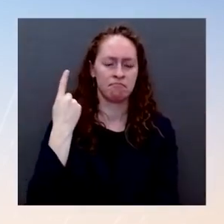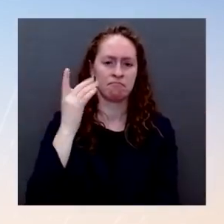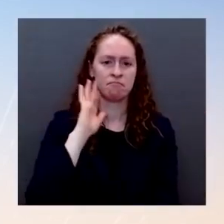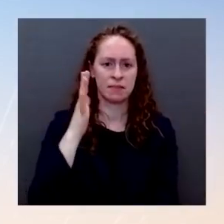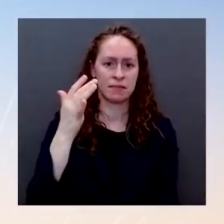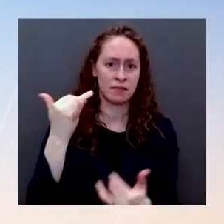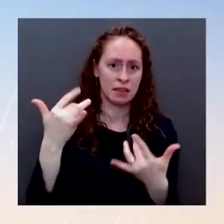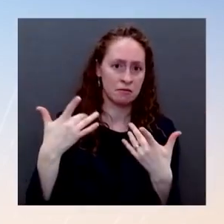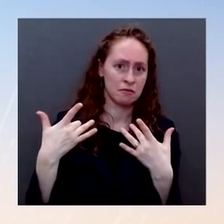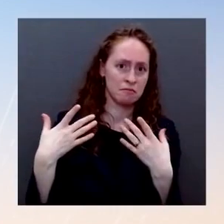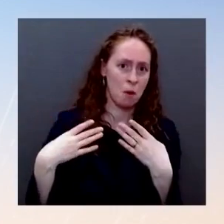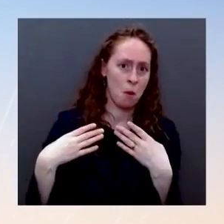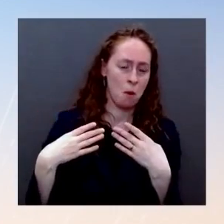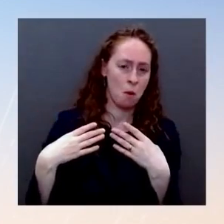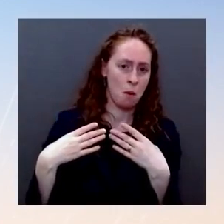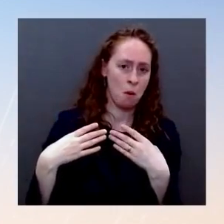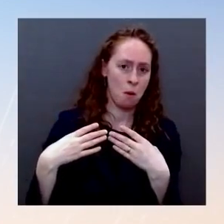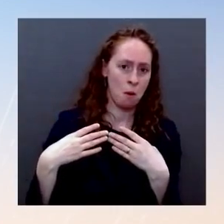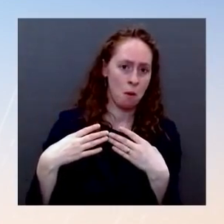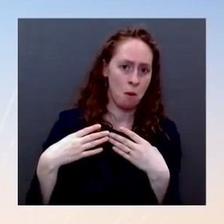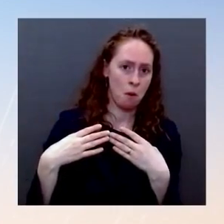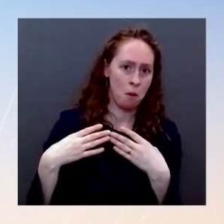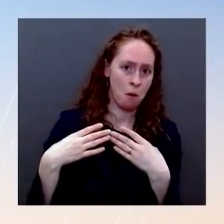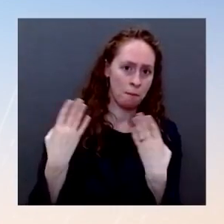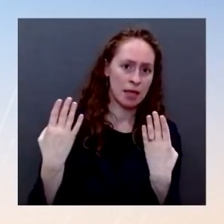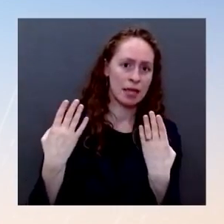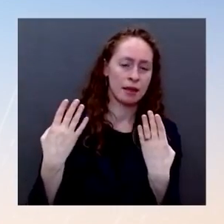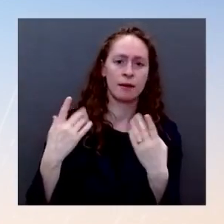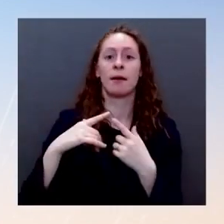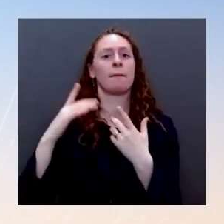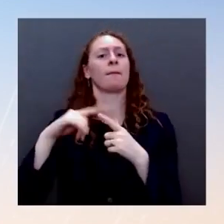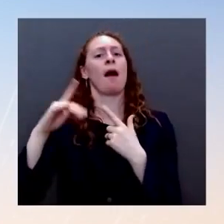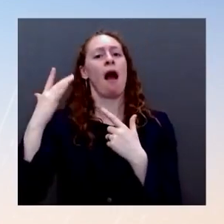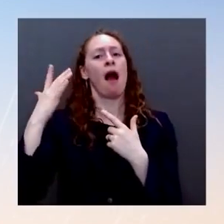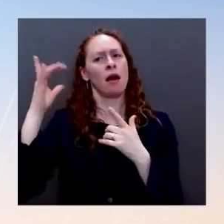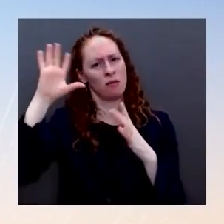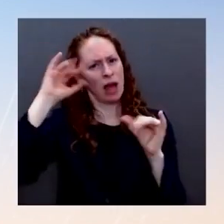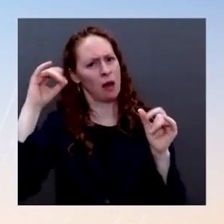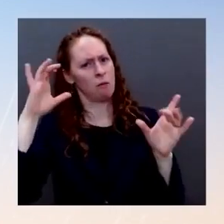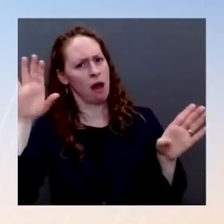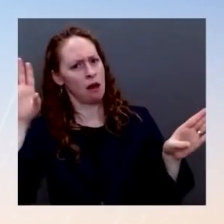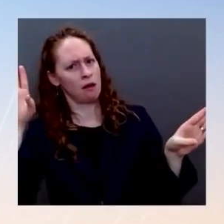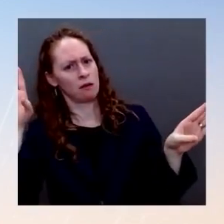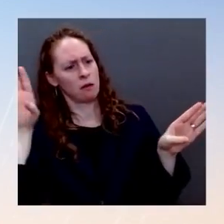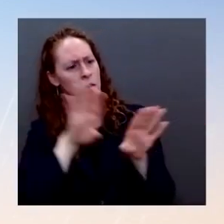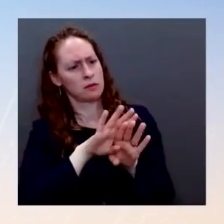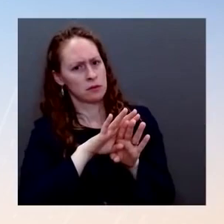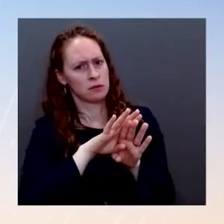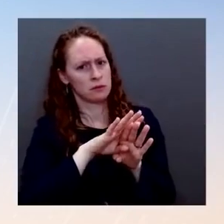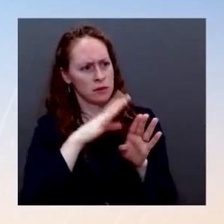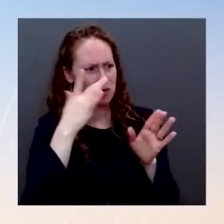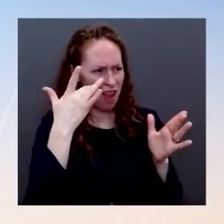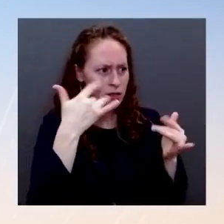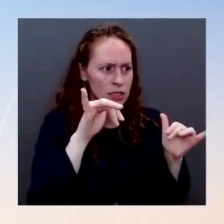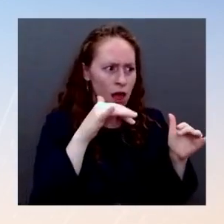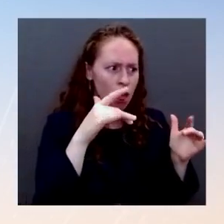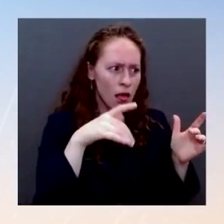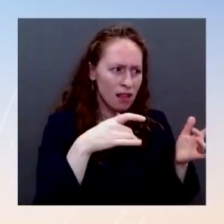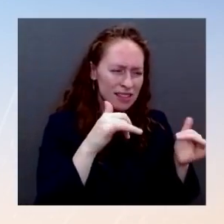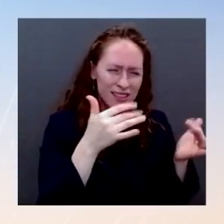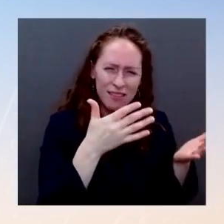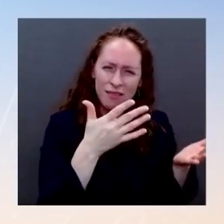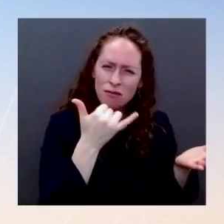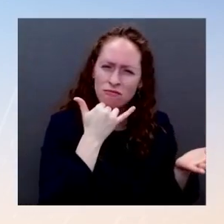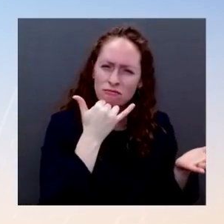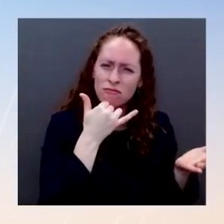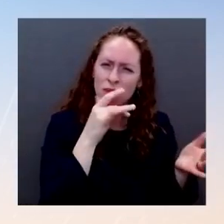National Security Council continues to work closely with the Departments of Defense, State and Justice, and other departments and agencies to do exactly that. I would note, and I know